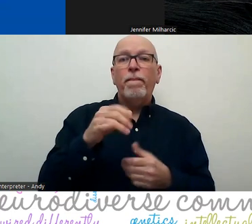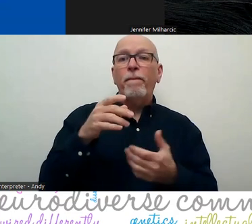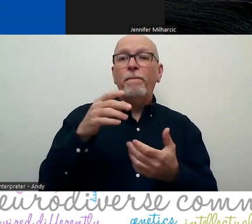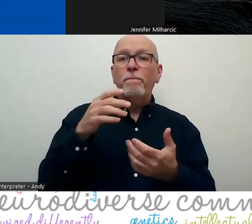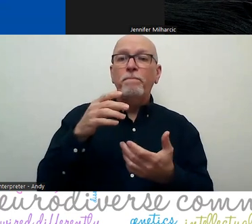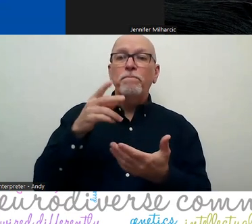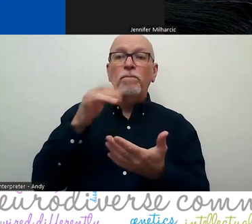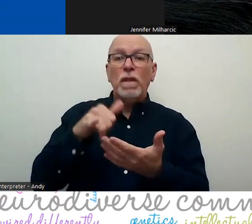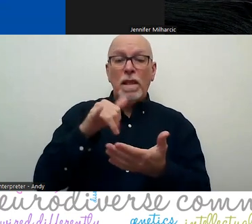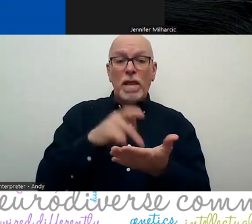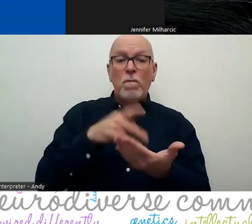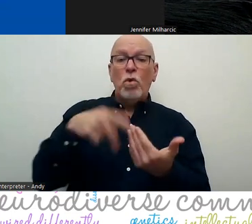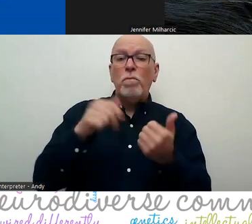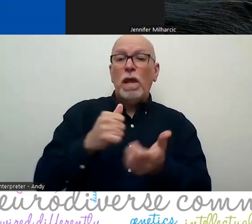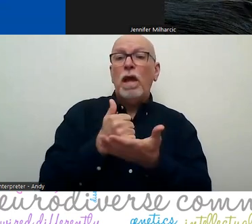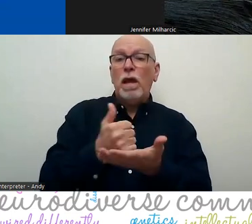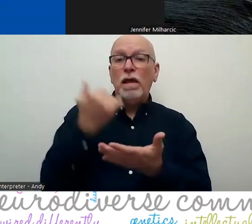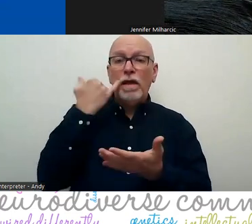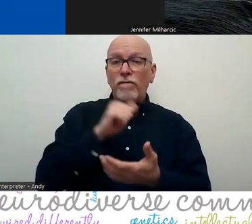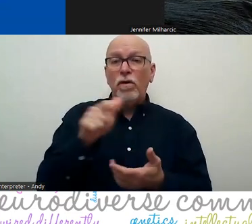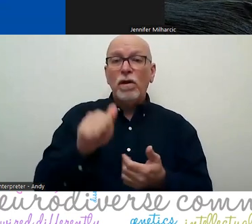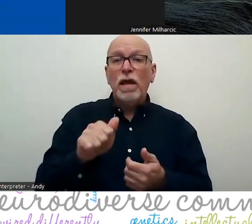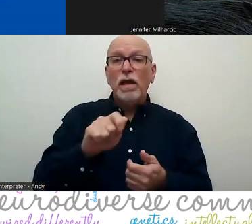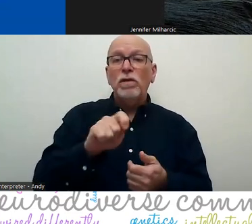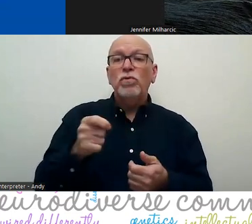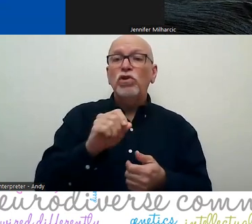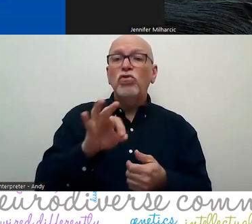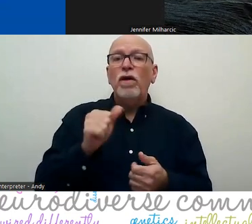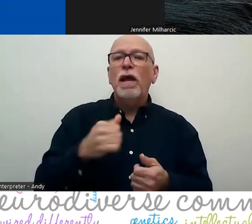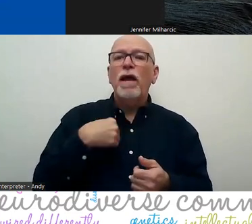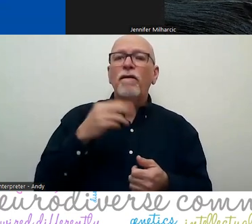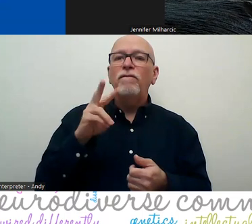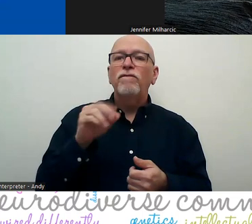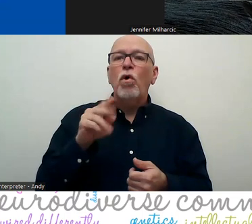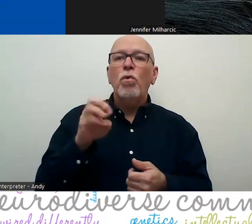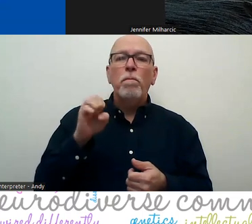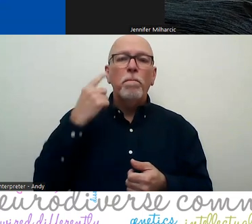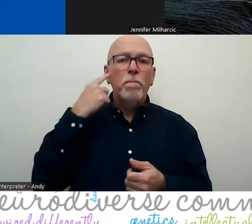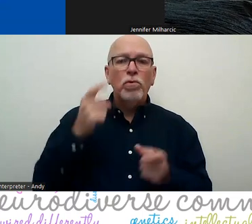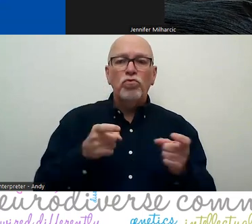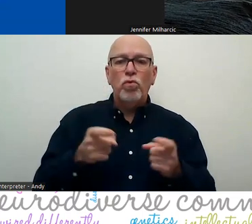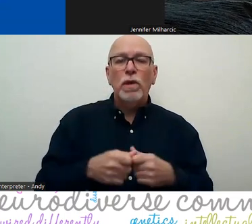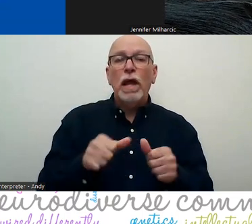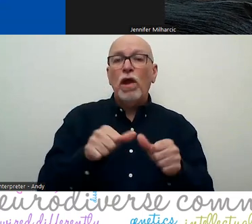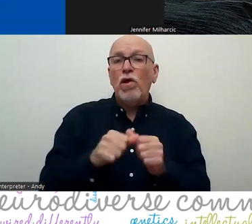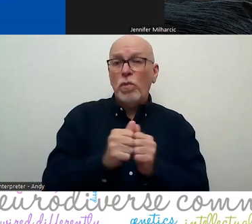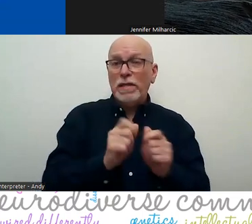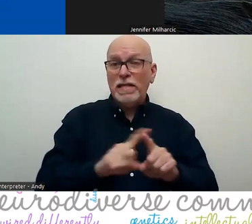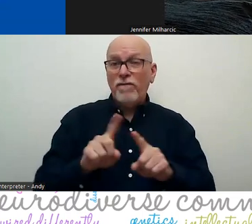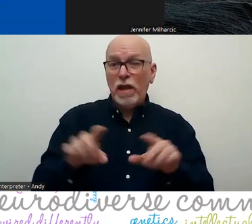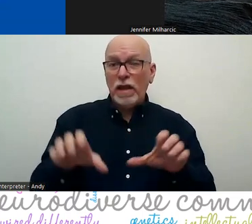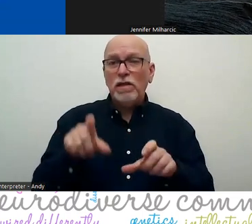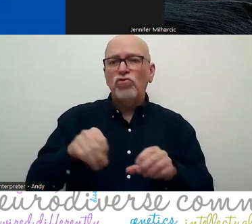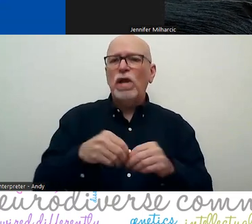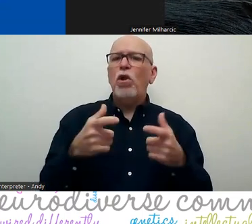may be helpful if users can switch it off and have volume control areas with different activities should be in